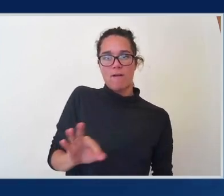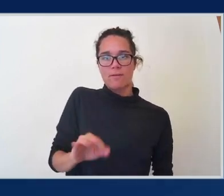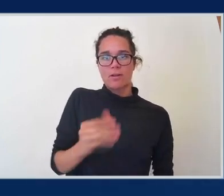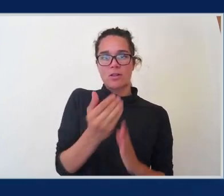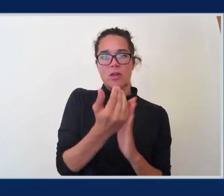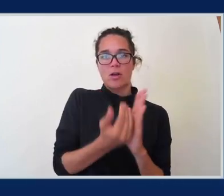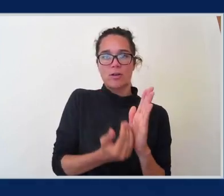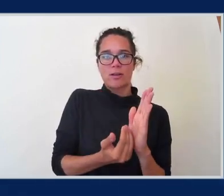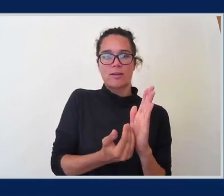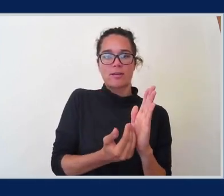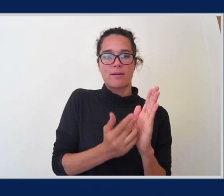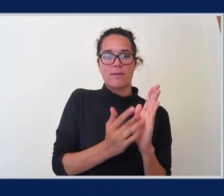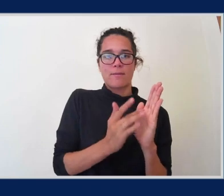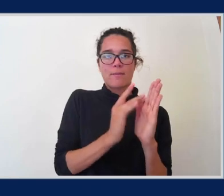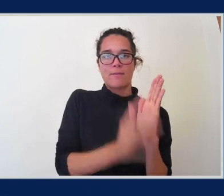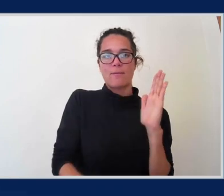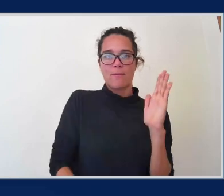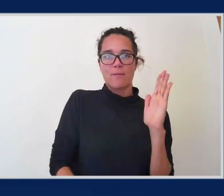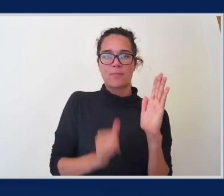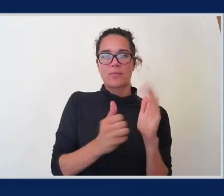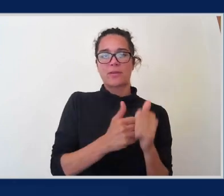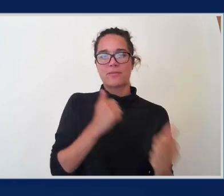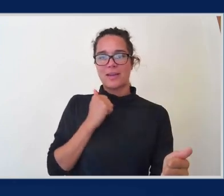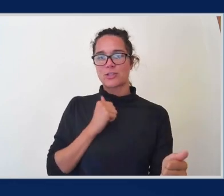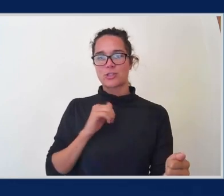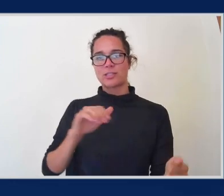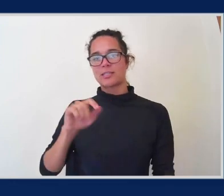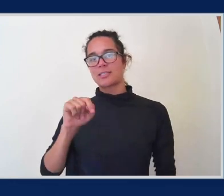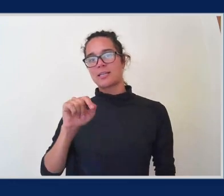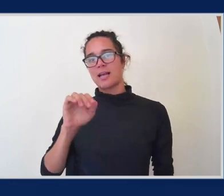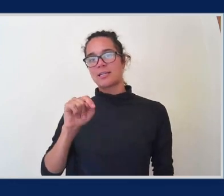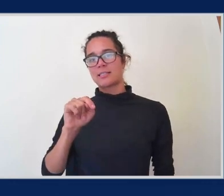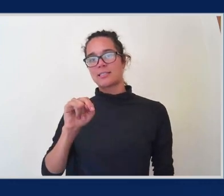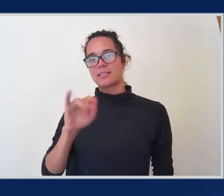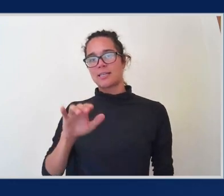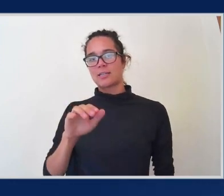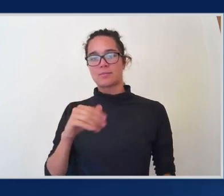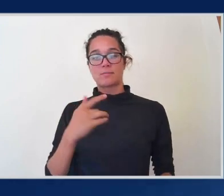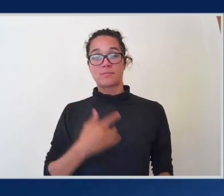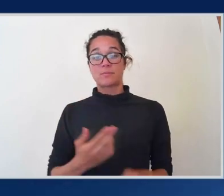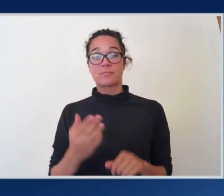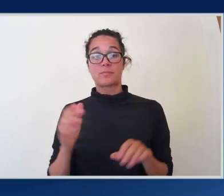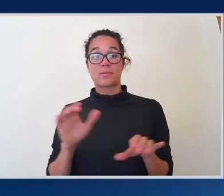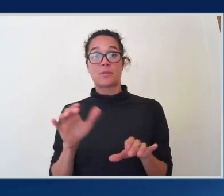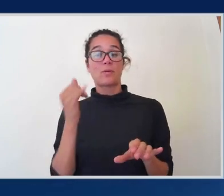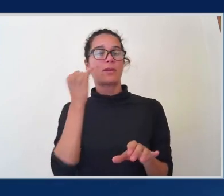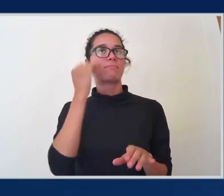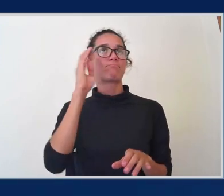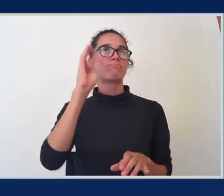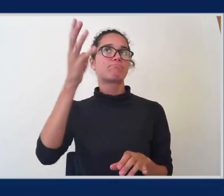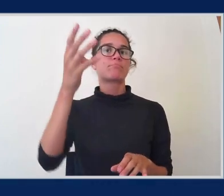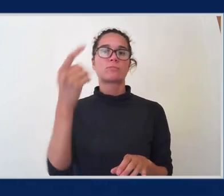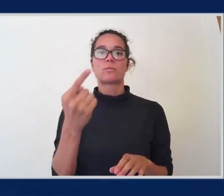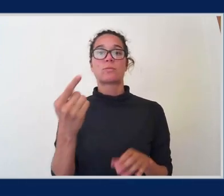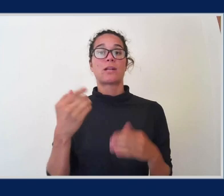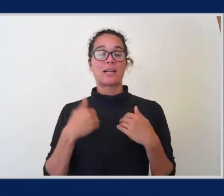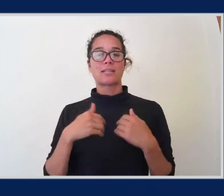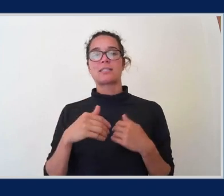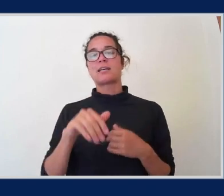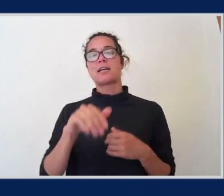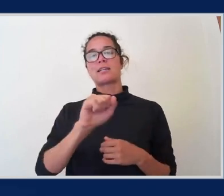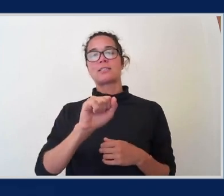evasion tactic that they usually do. So if somebody were to have, let's say, S3 access logs turned on